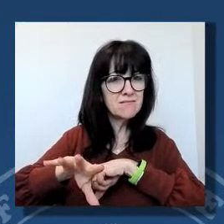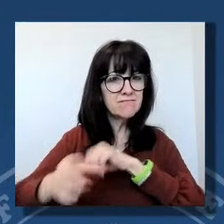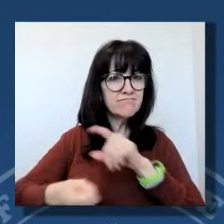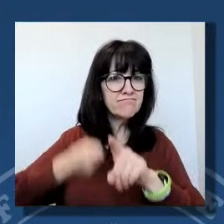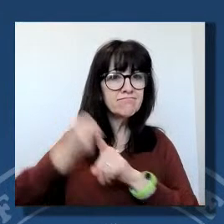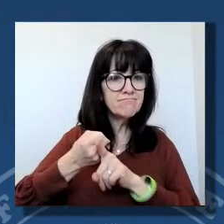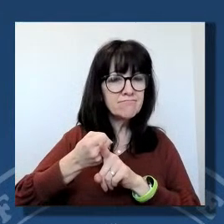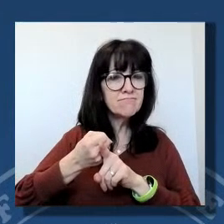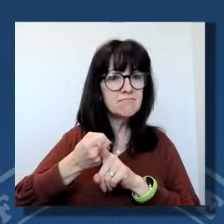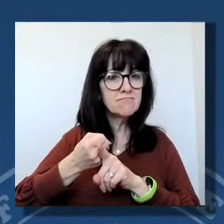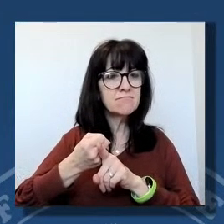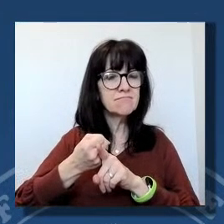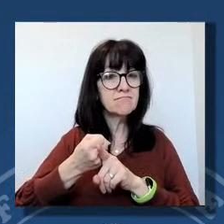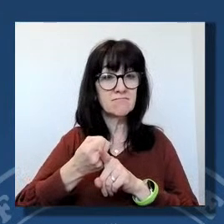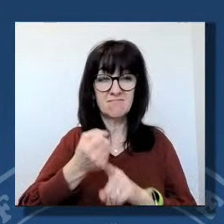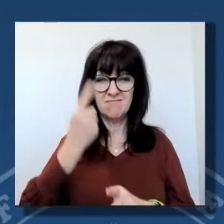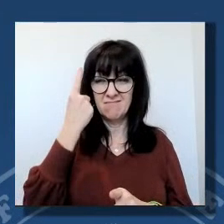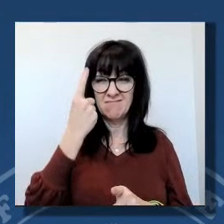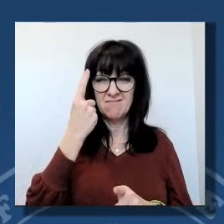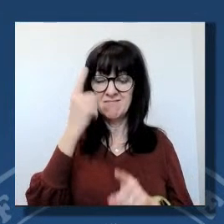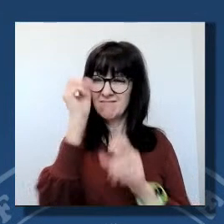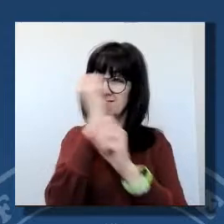our law enforcement officers have to